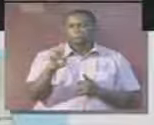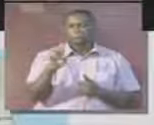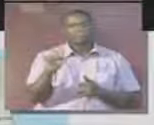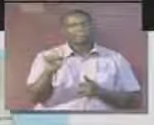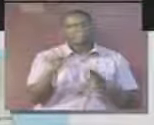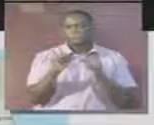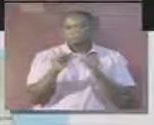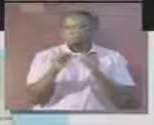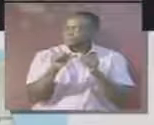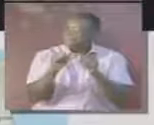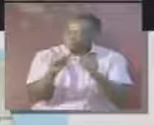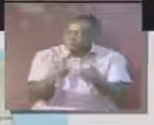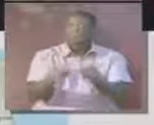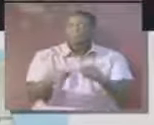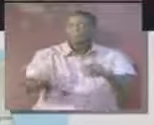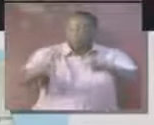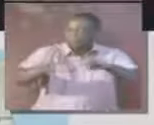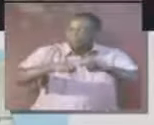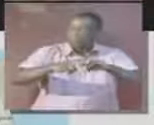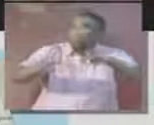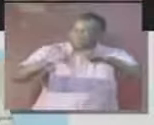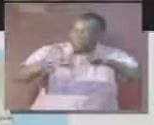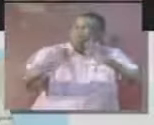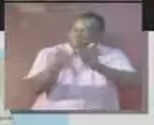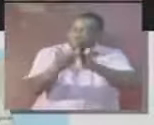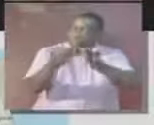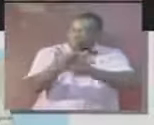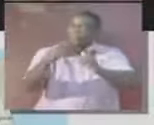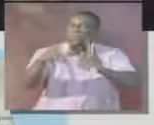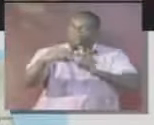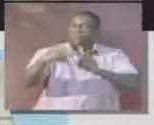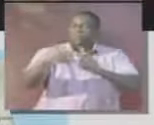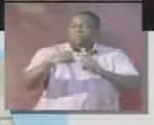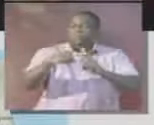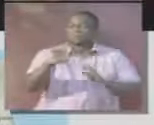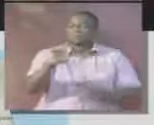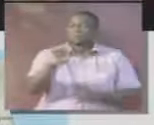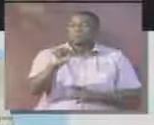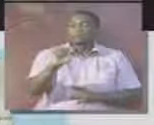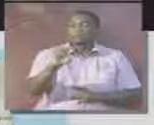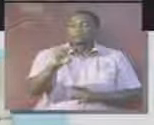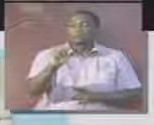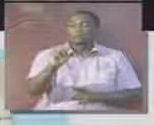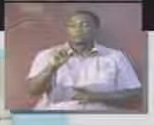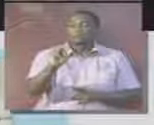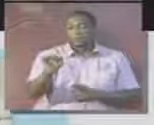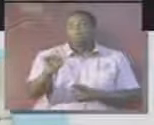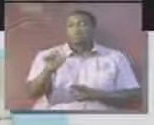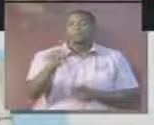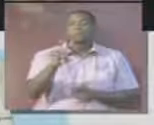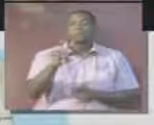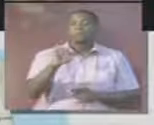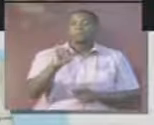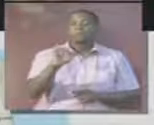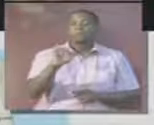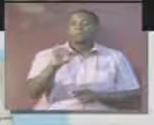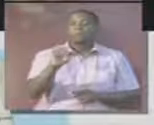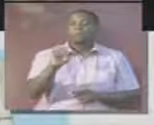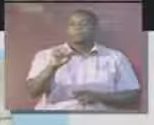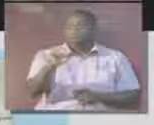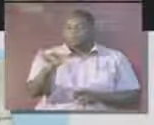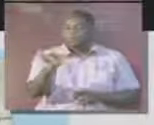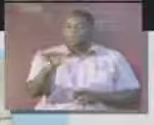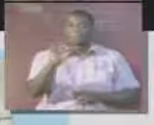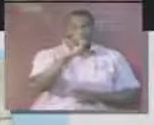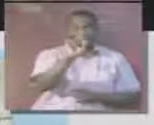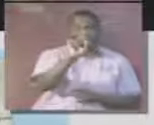level of new cases on a day-to-day basis. Victoria and St. Patrick, there's actually some increased activity in St.